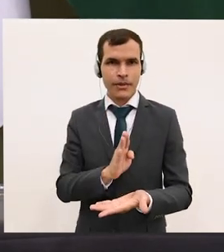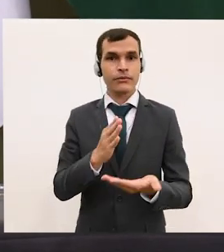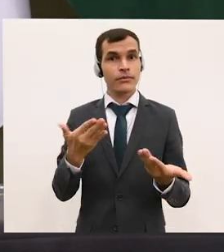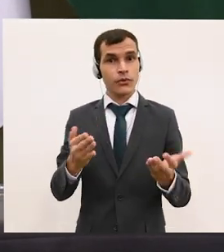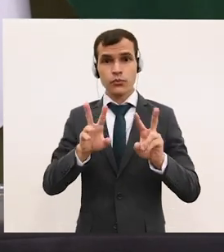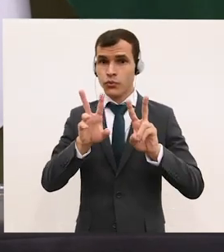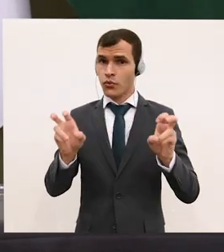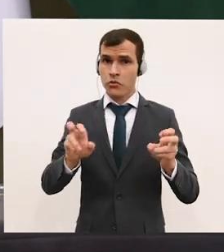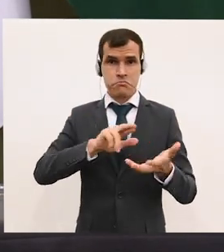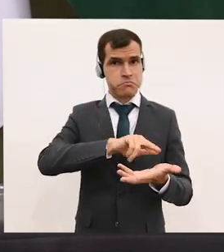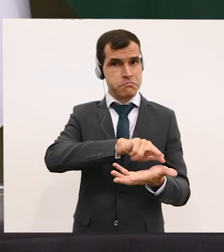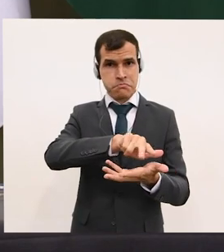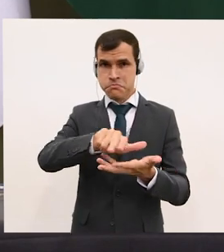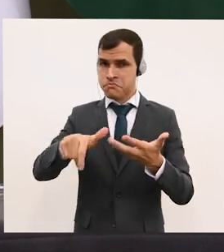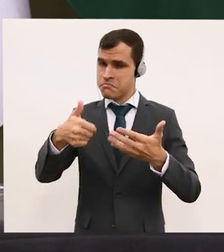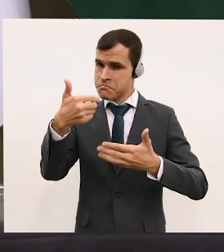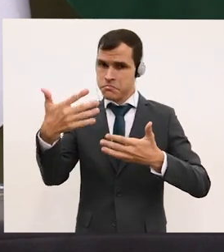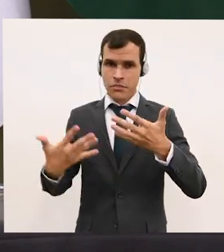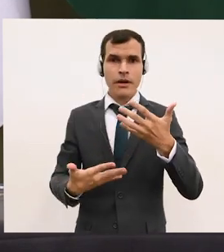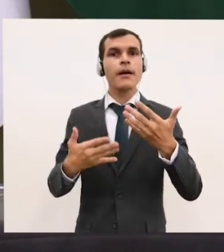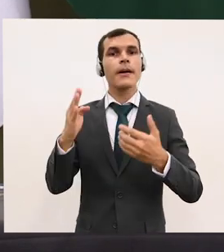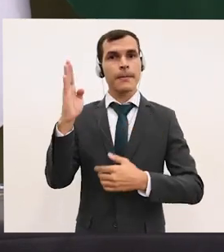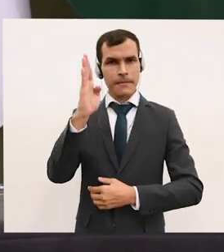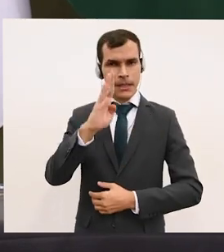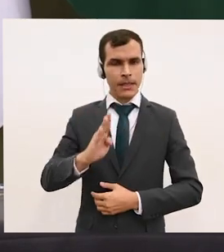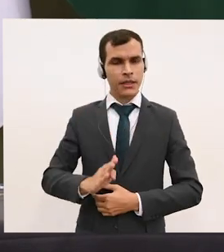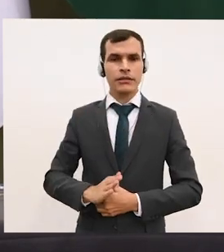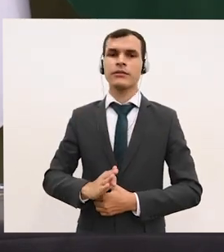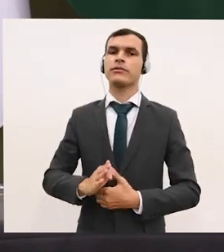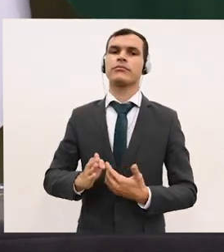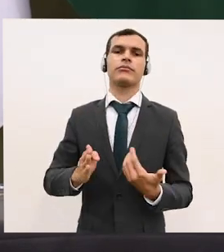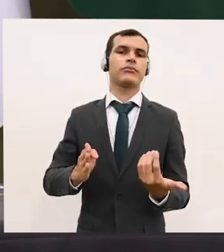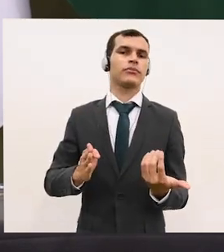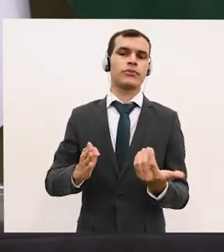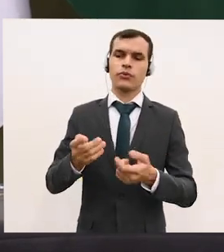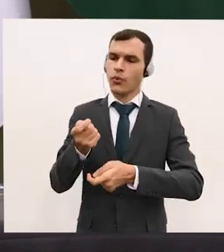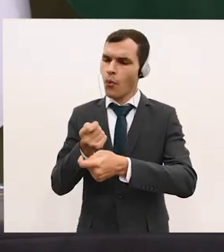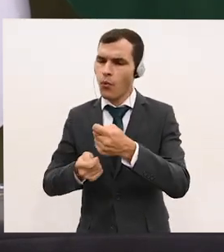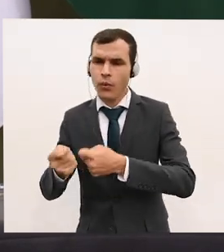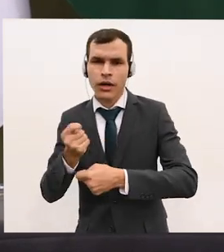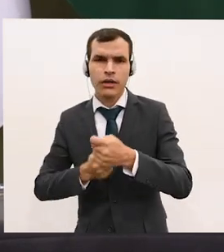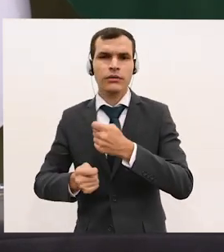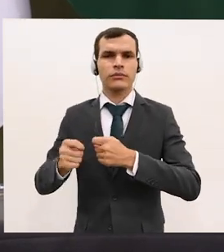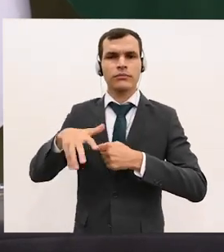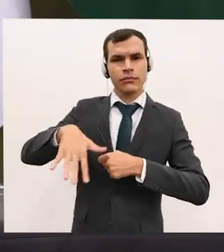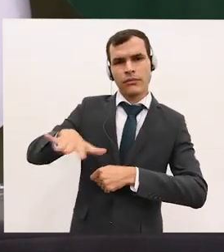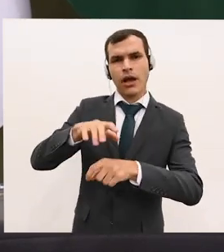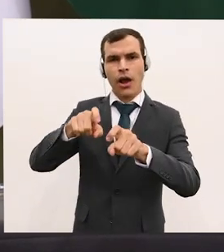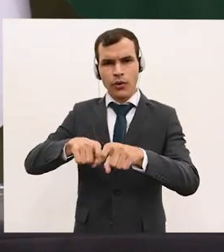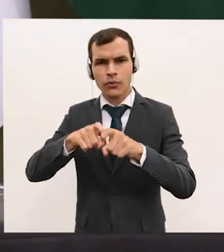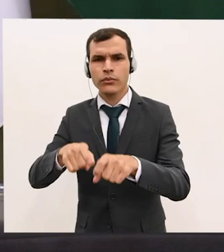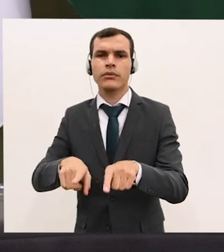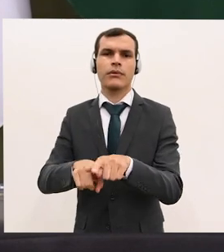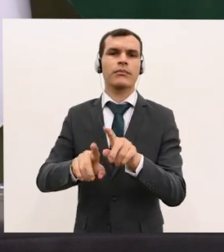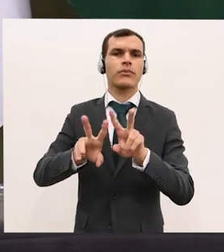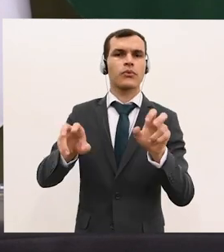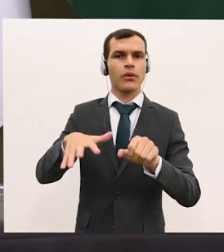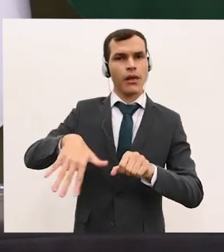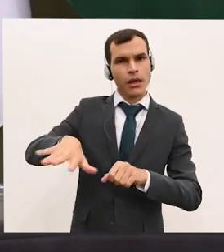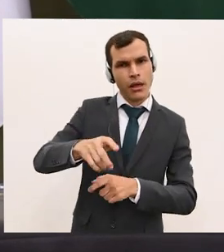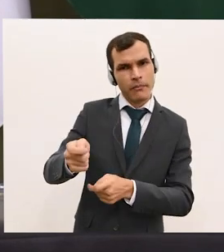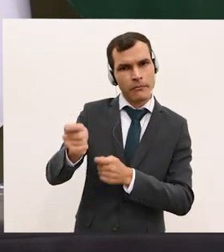agricultural negotiations, in the fisheries negotiations, in what we are trying to do for the WTO